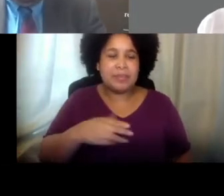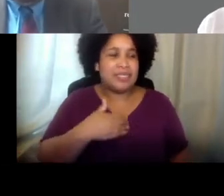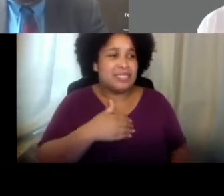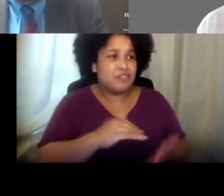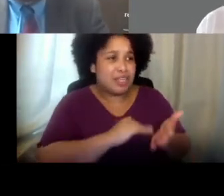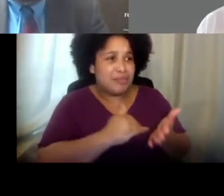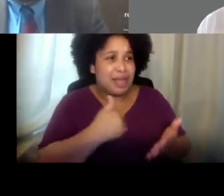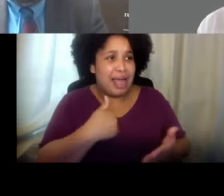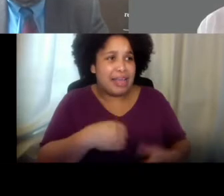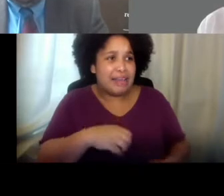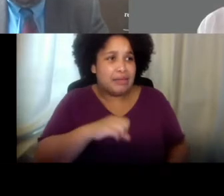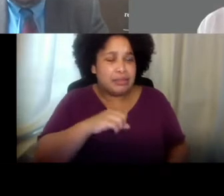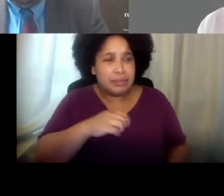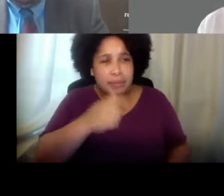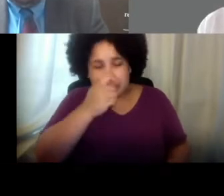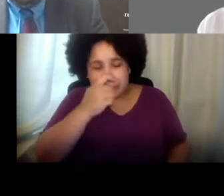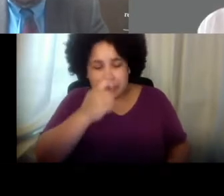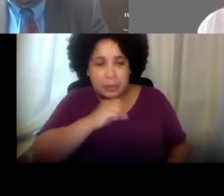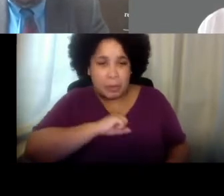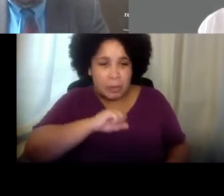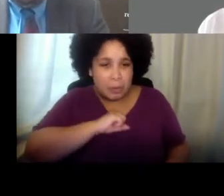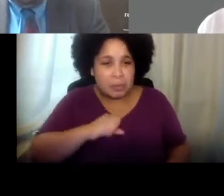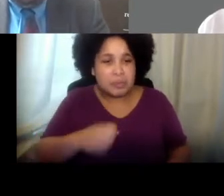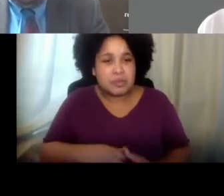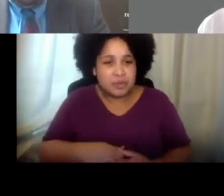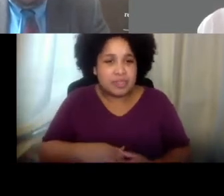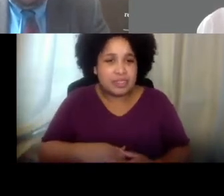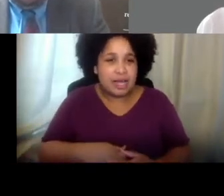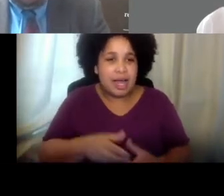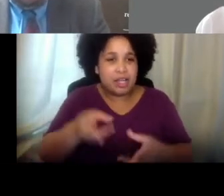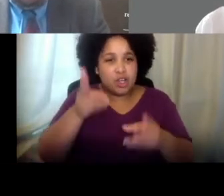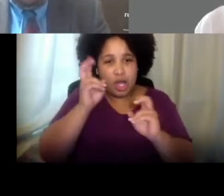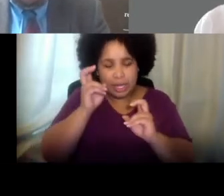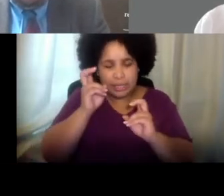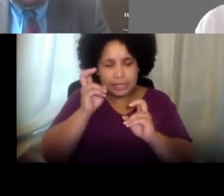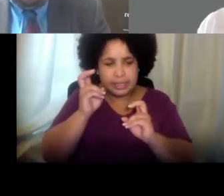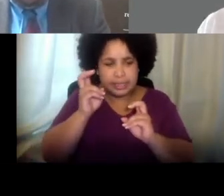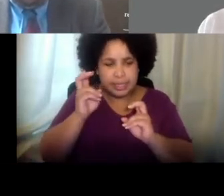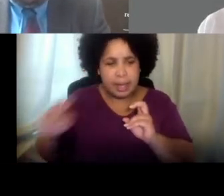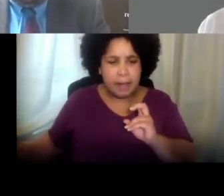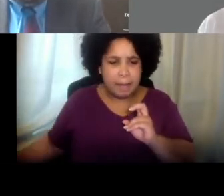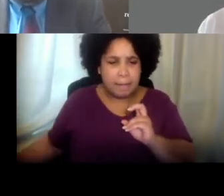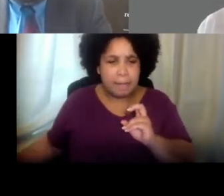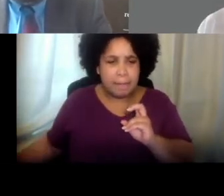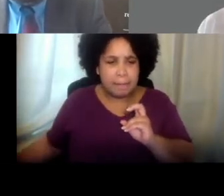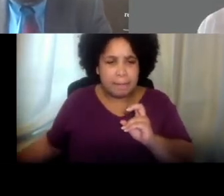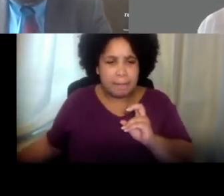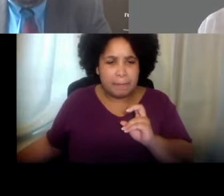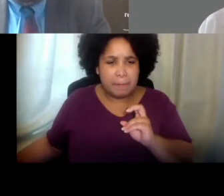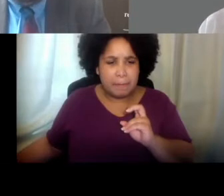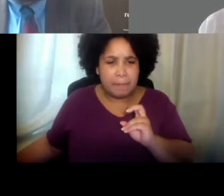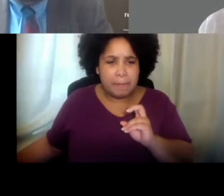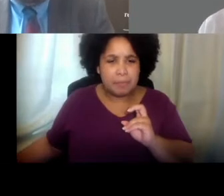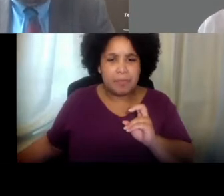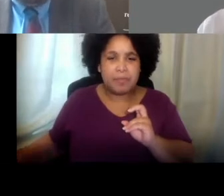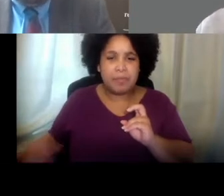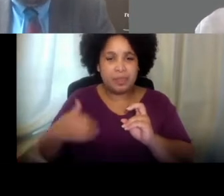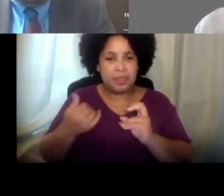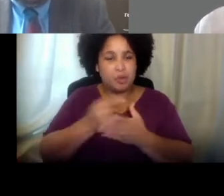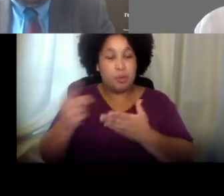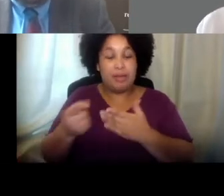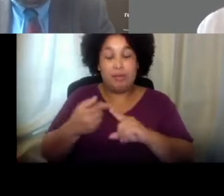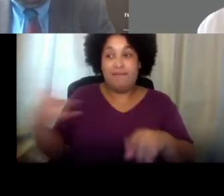me. And I caught the cold over the weekend flying back from Washington